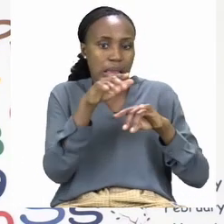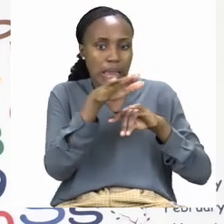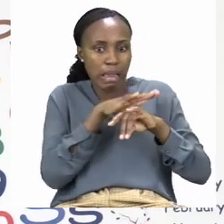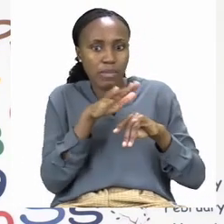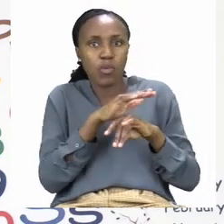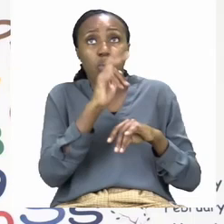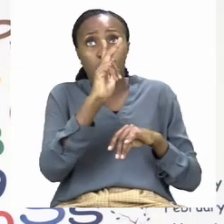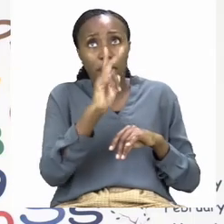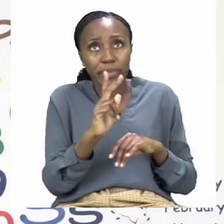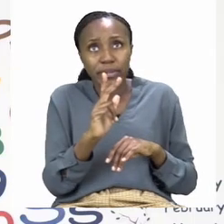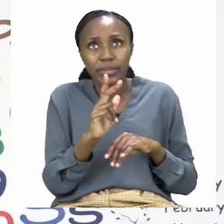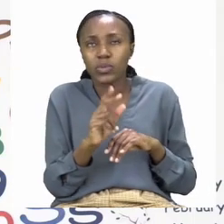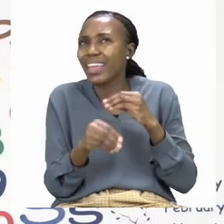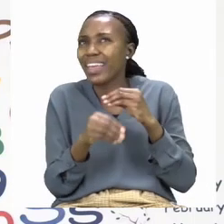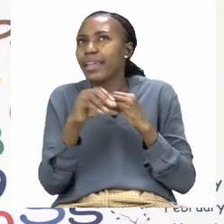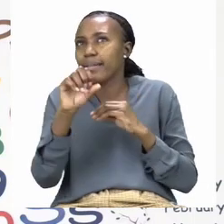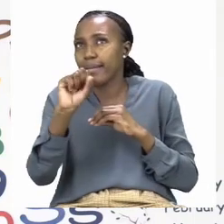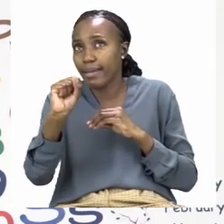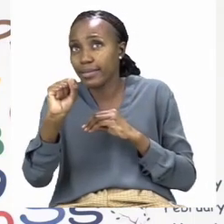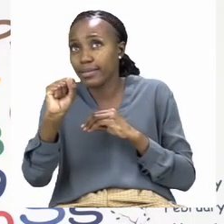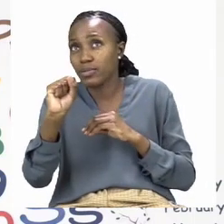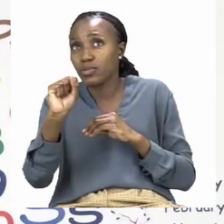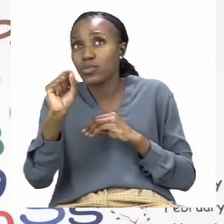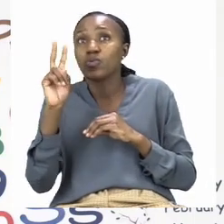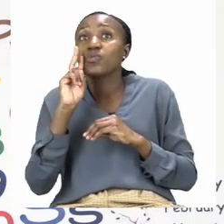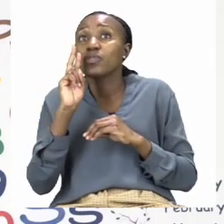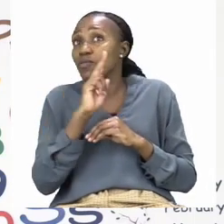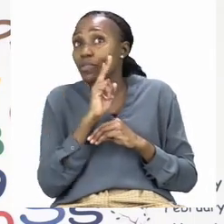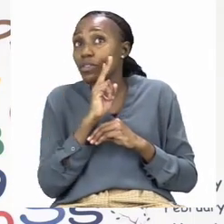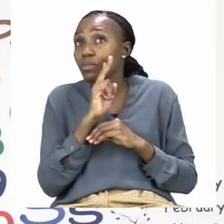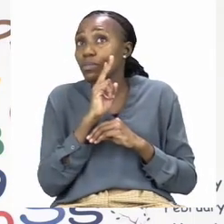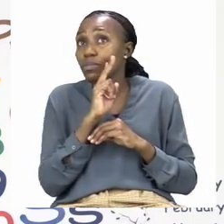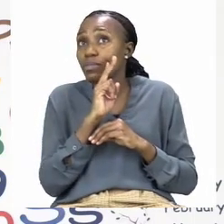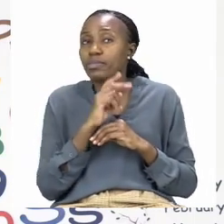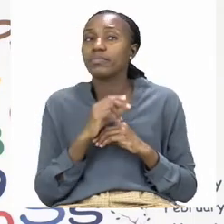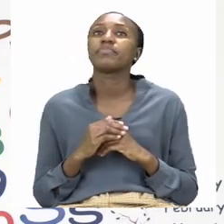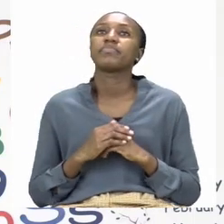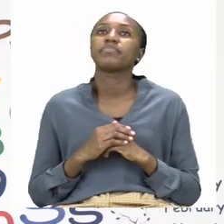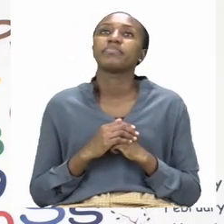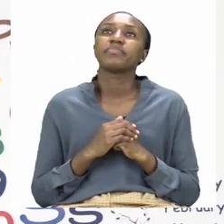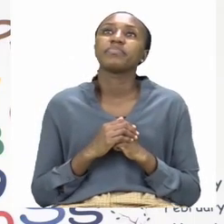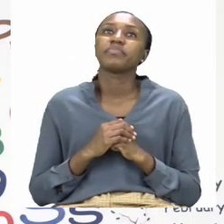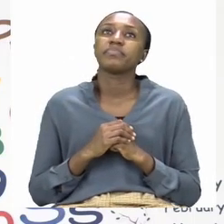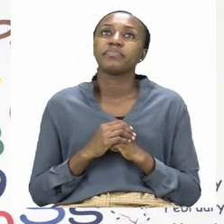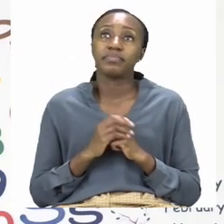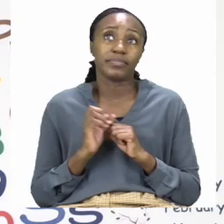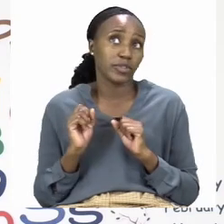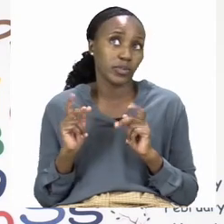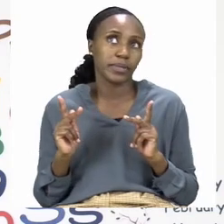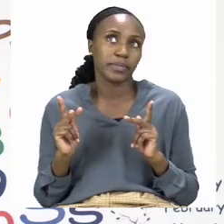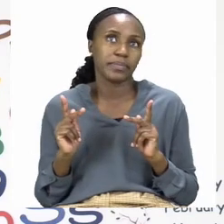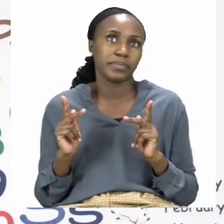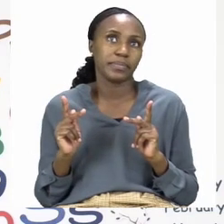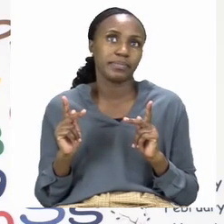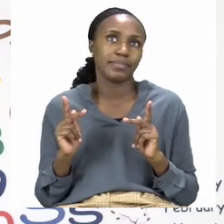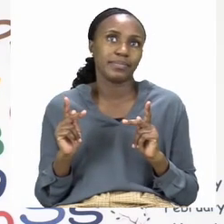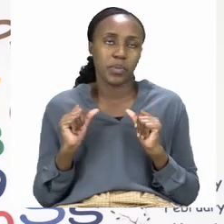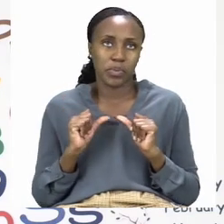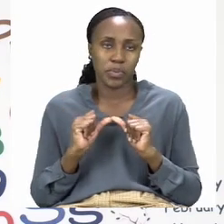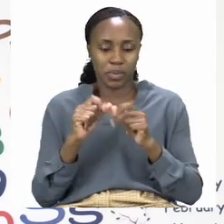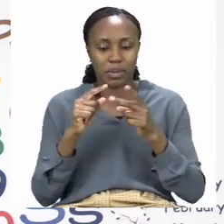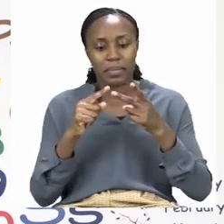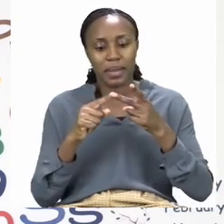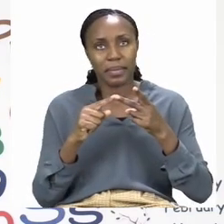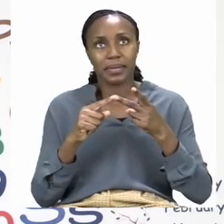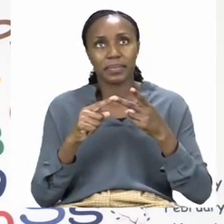then we add an S to your verb. All right, let's try the second